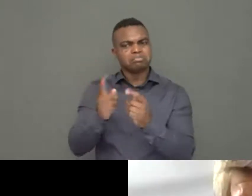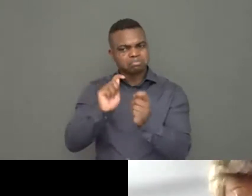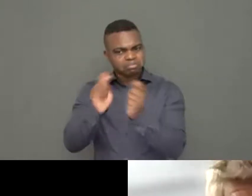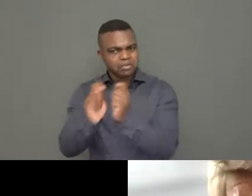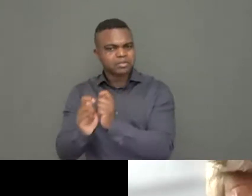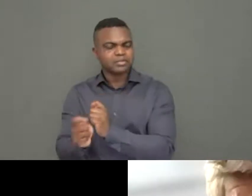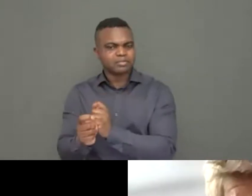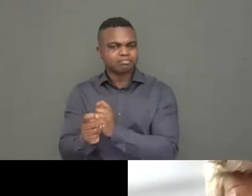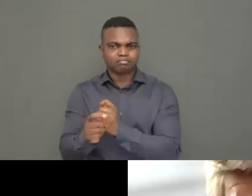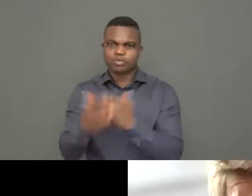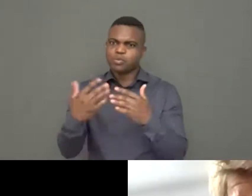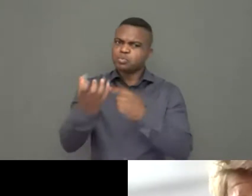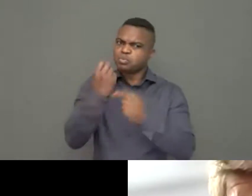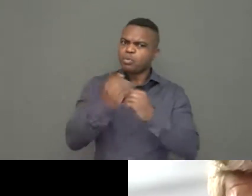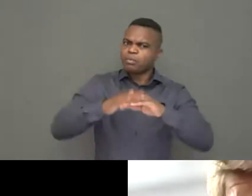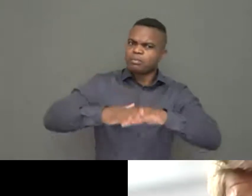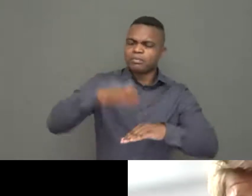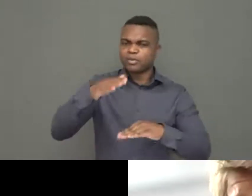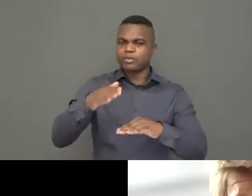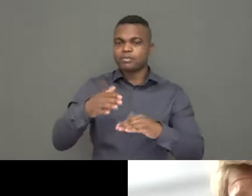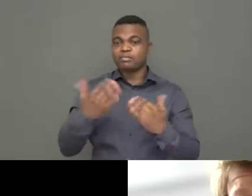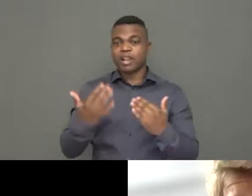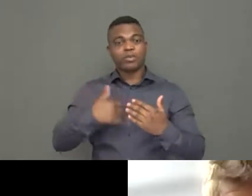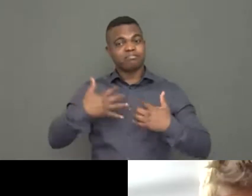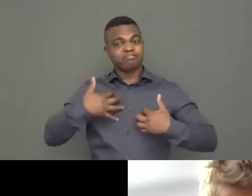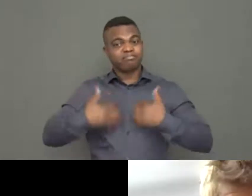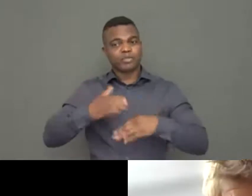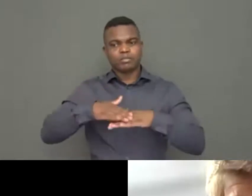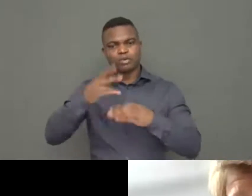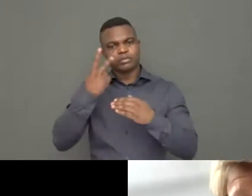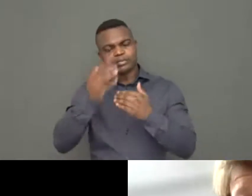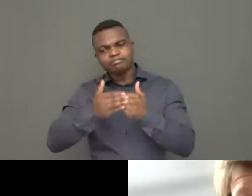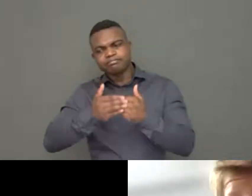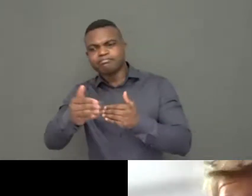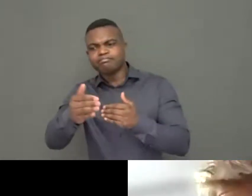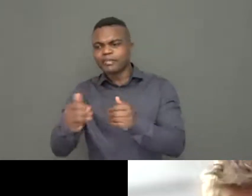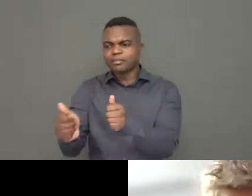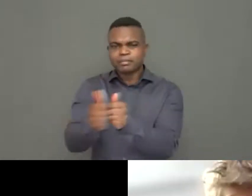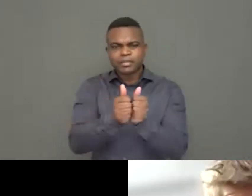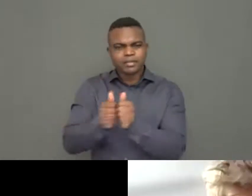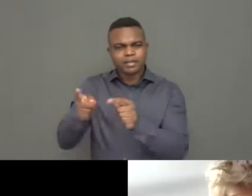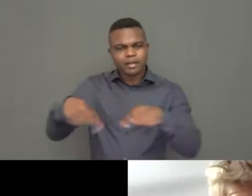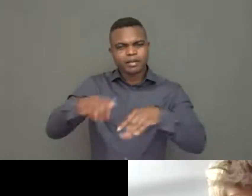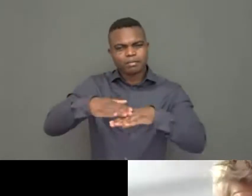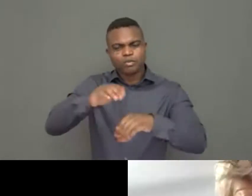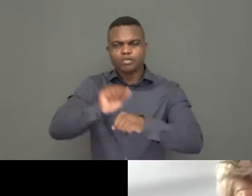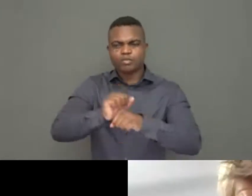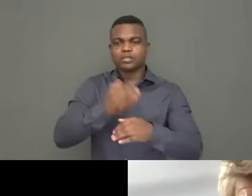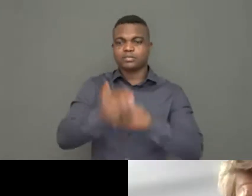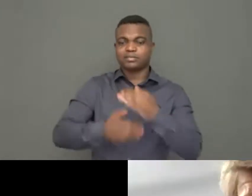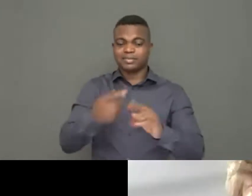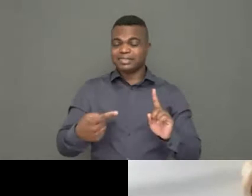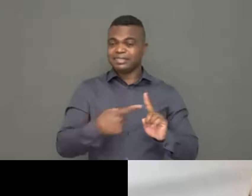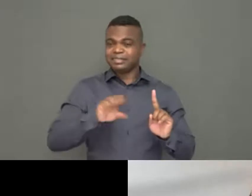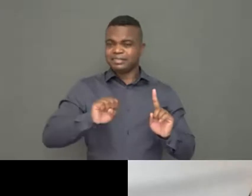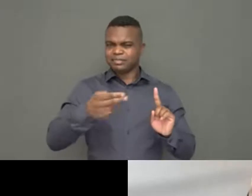partners. Shane mentioned that EDF is an umbrella organization. And so that means in all of your countries, we also have members.